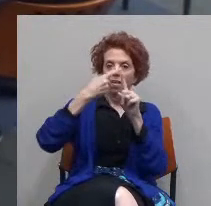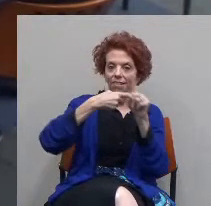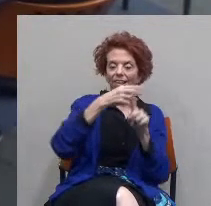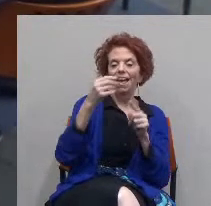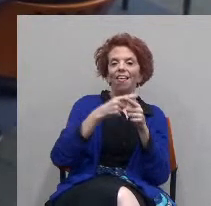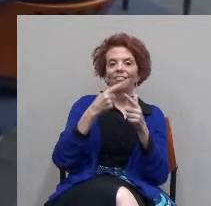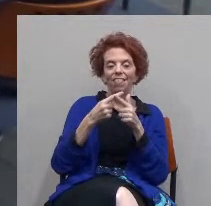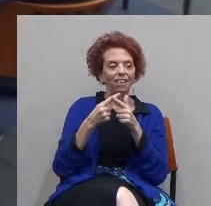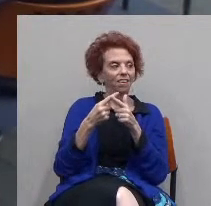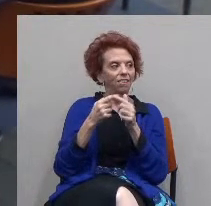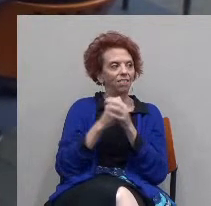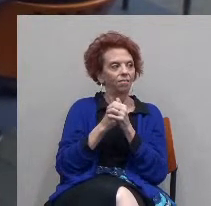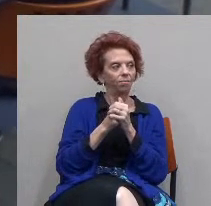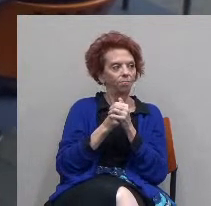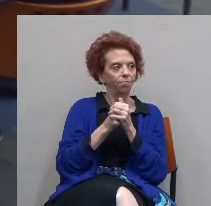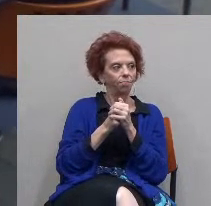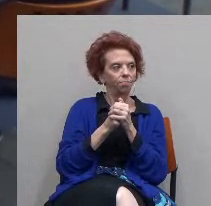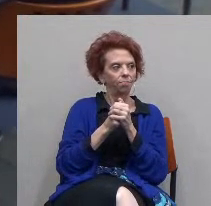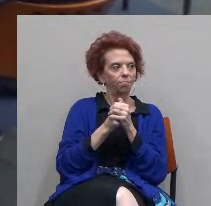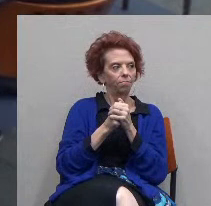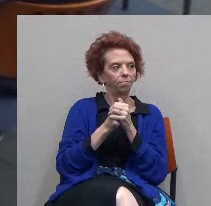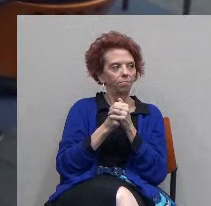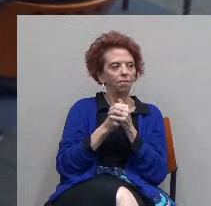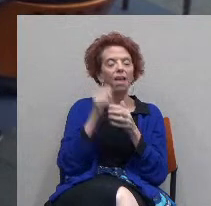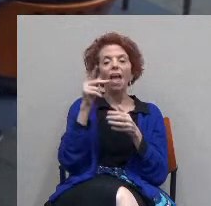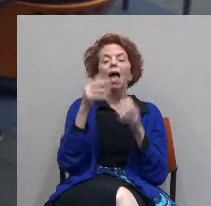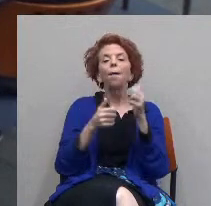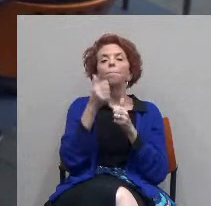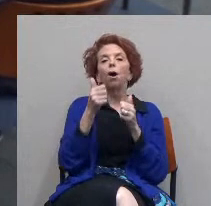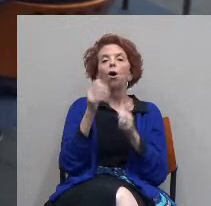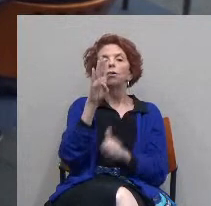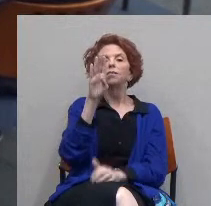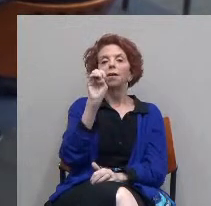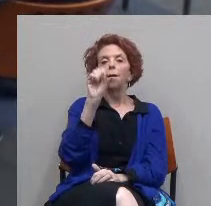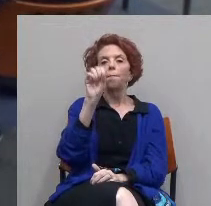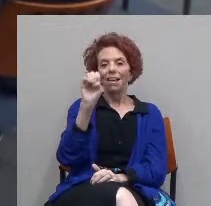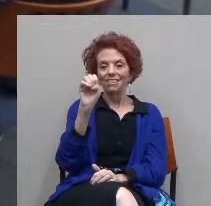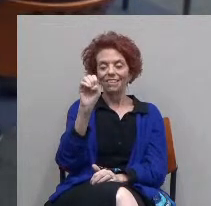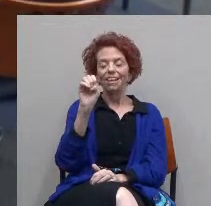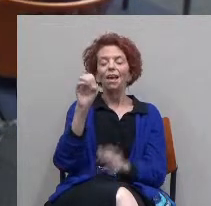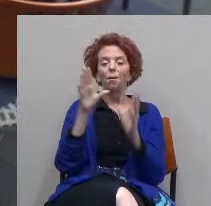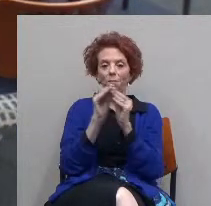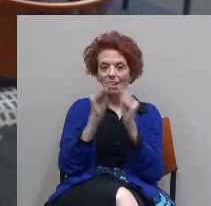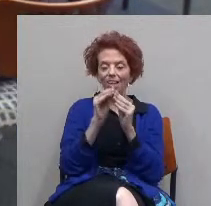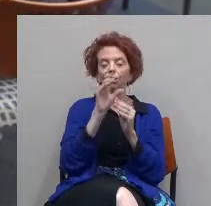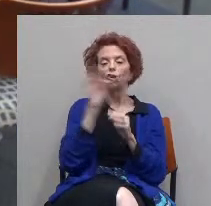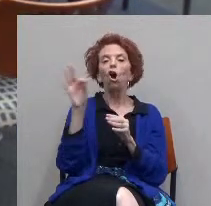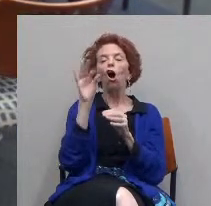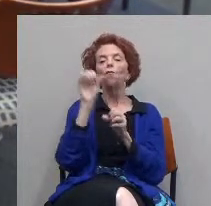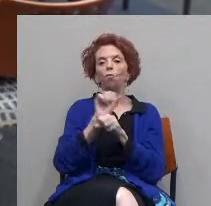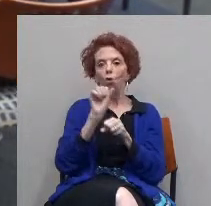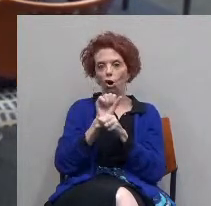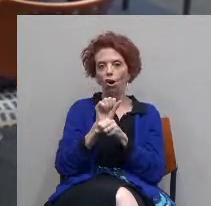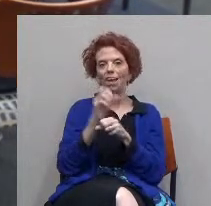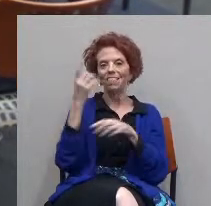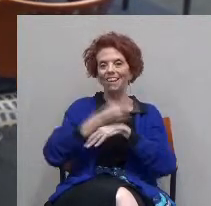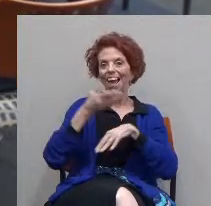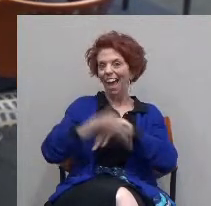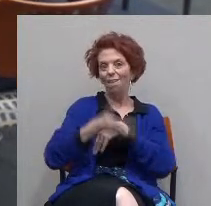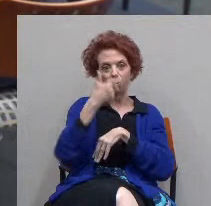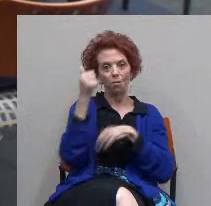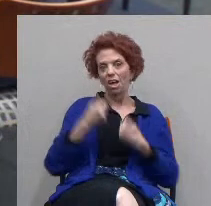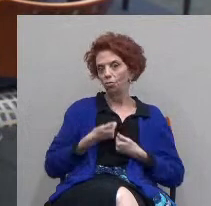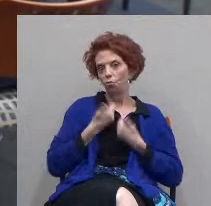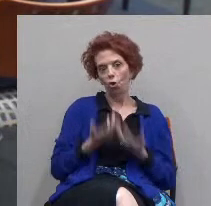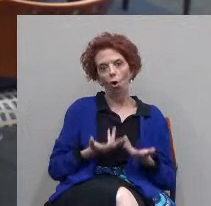BESE members took off of work the day after that 3rd day. Because the 3 days were so exhausting, I